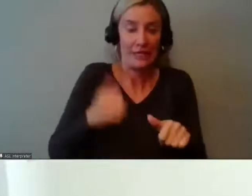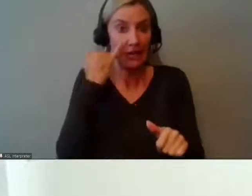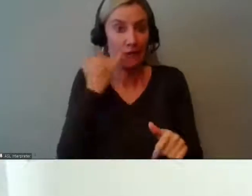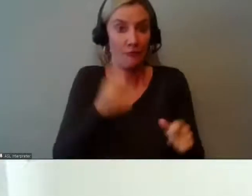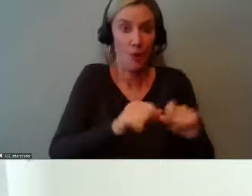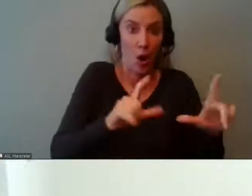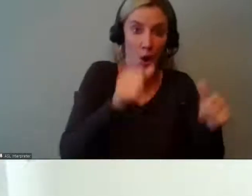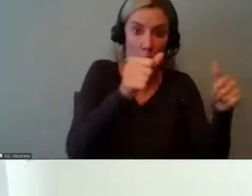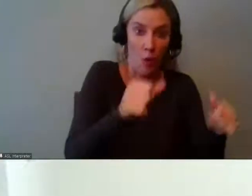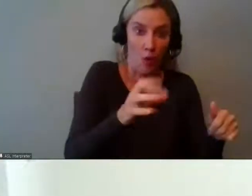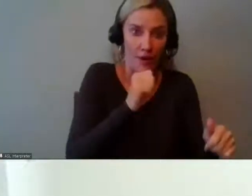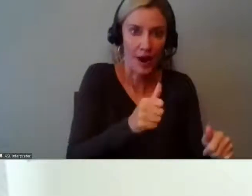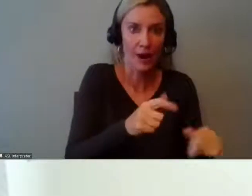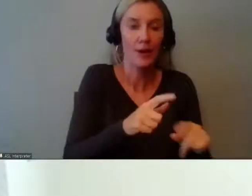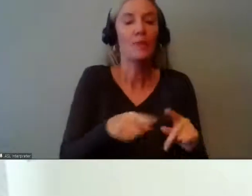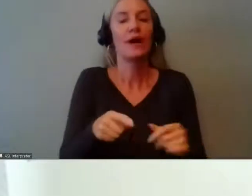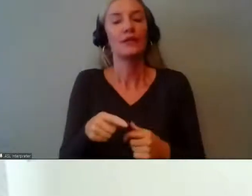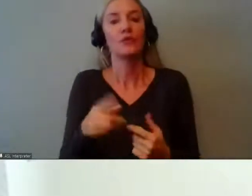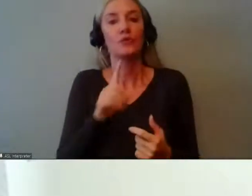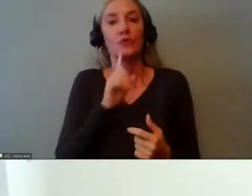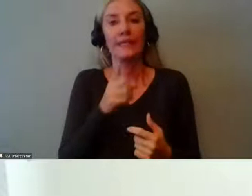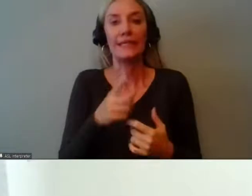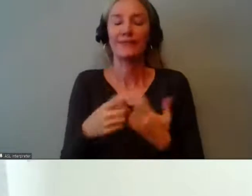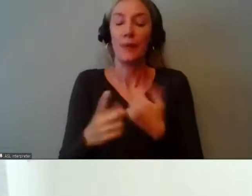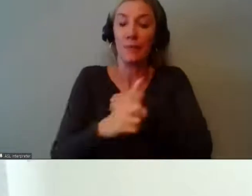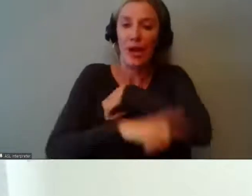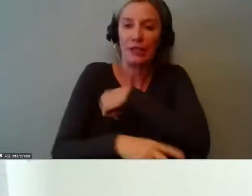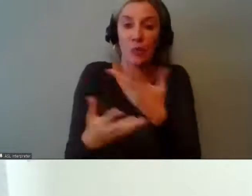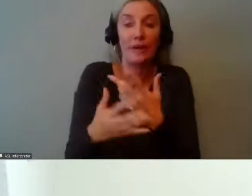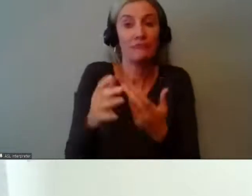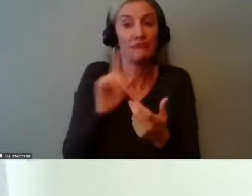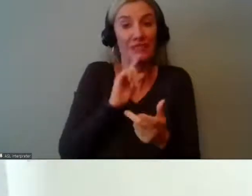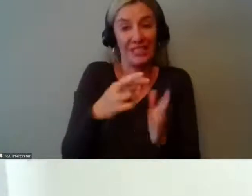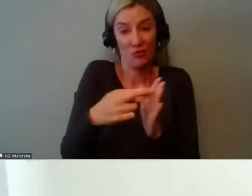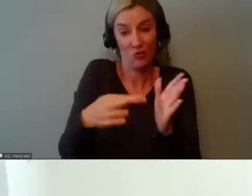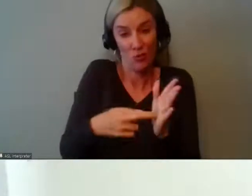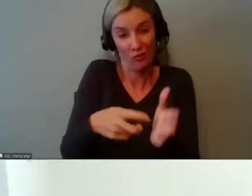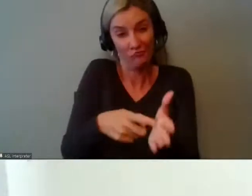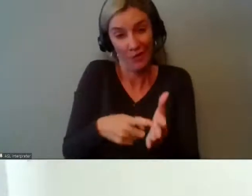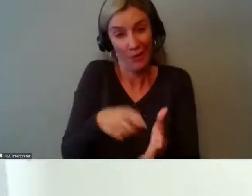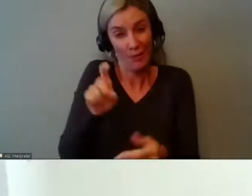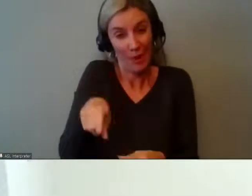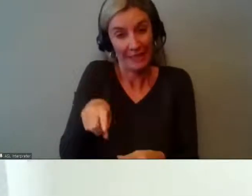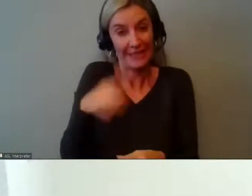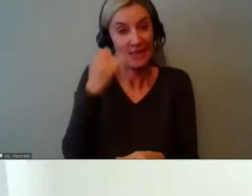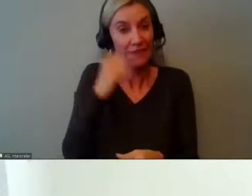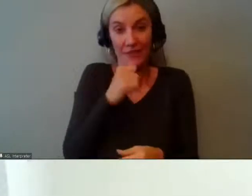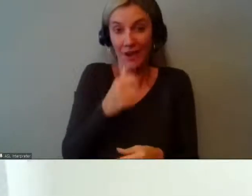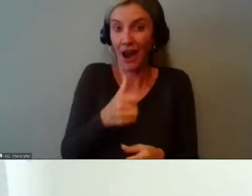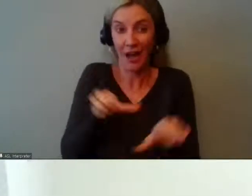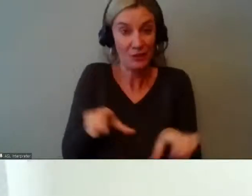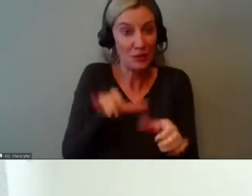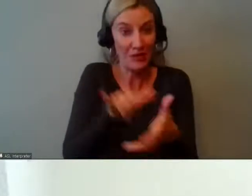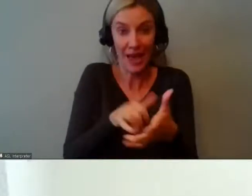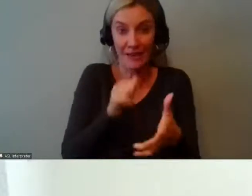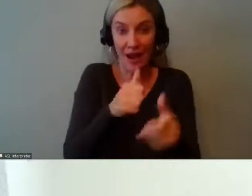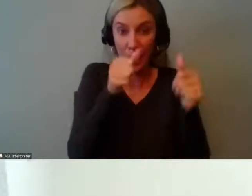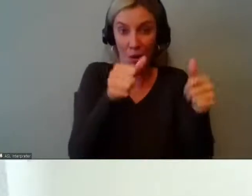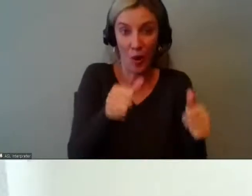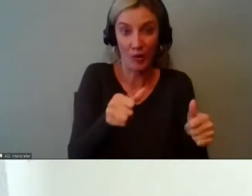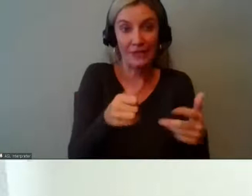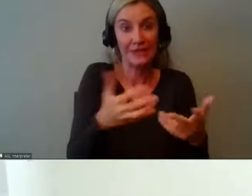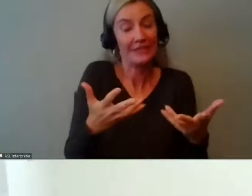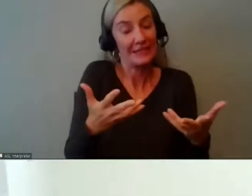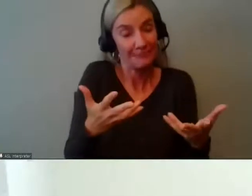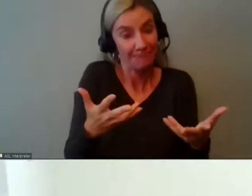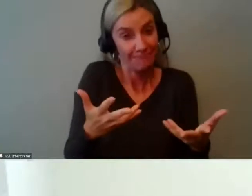an order. And so a person who does not comply with the order of posting would be